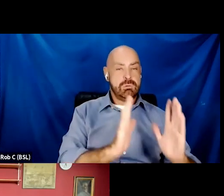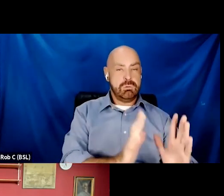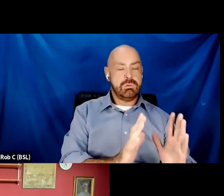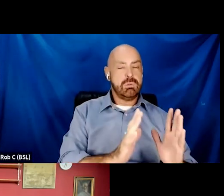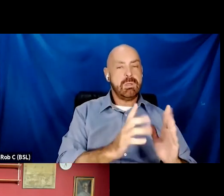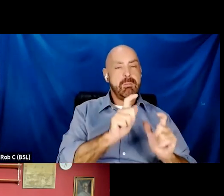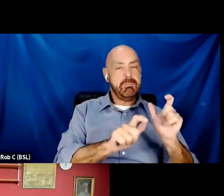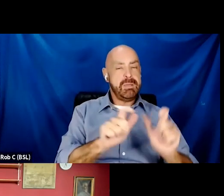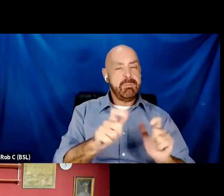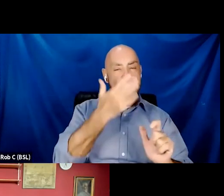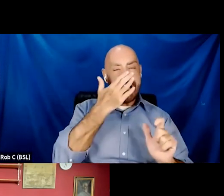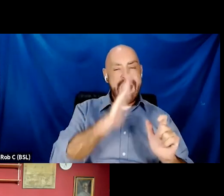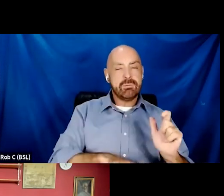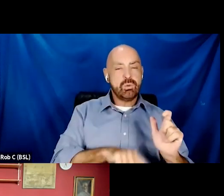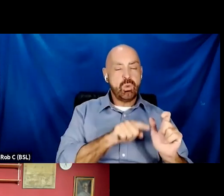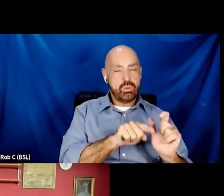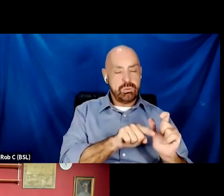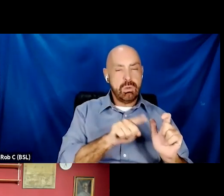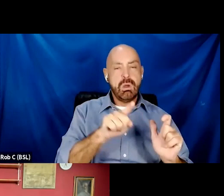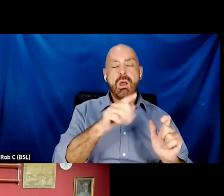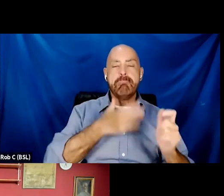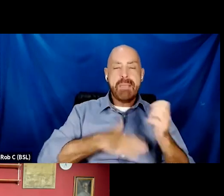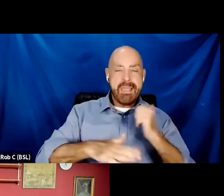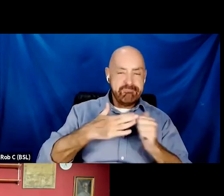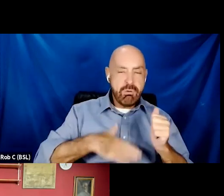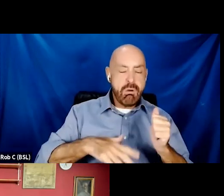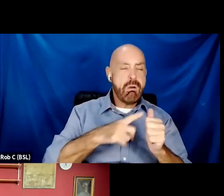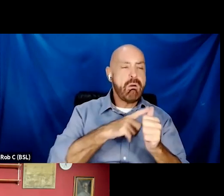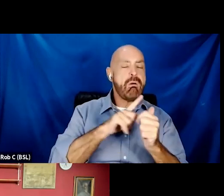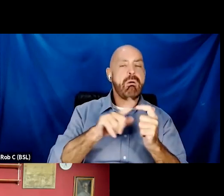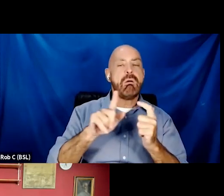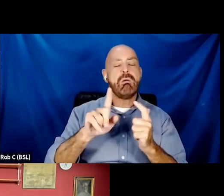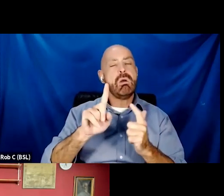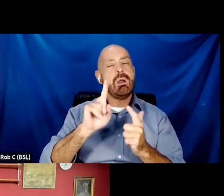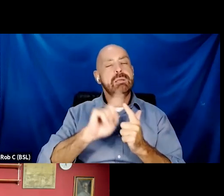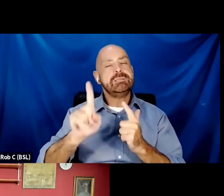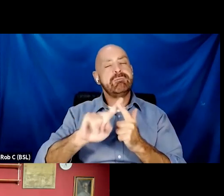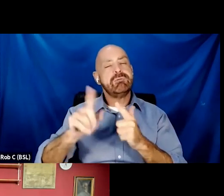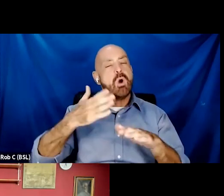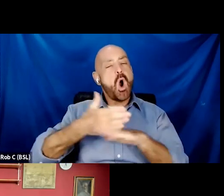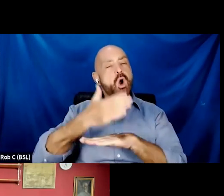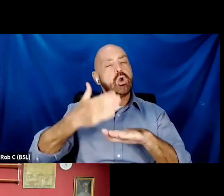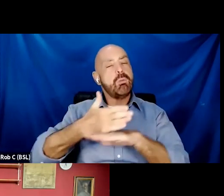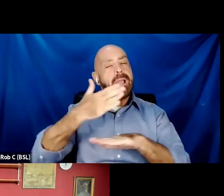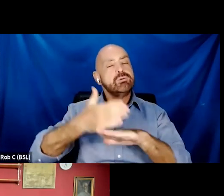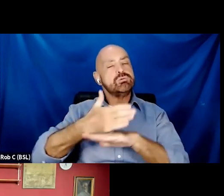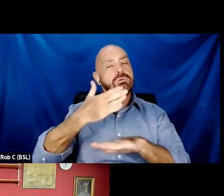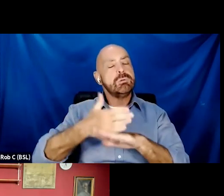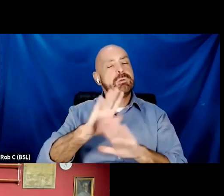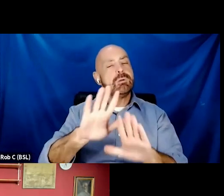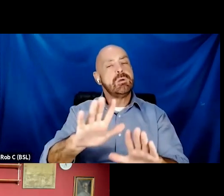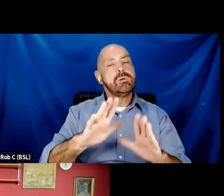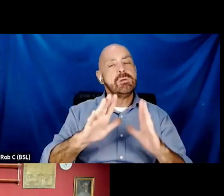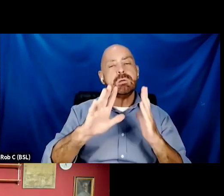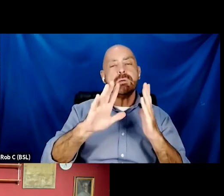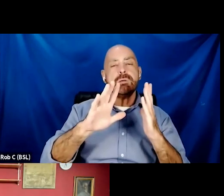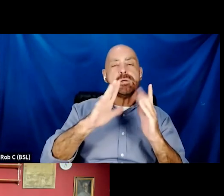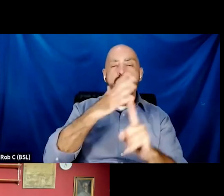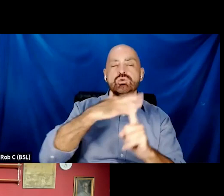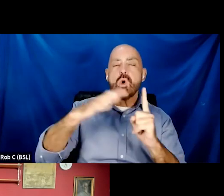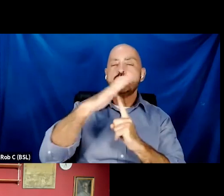attitudes, behavior between different occupations, different social groups?